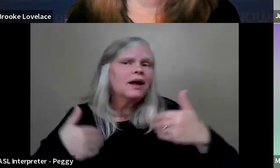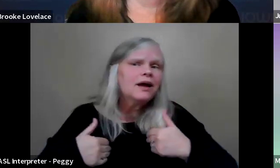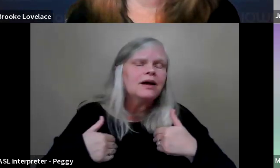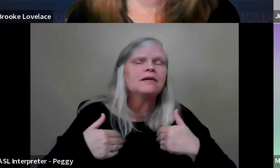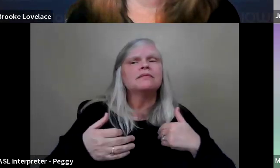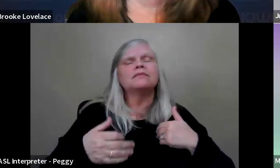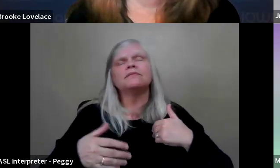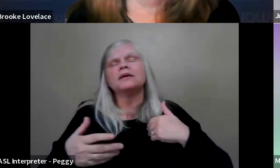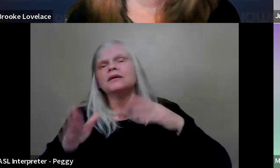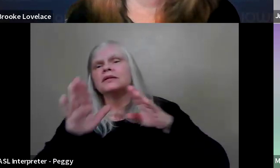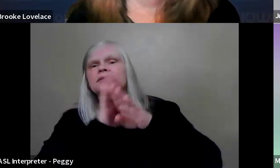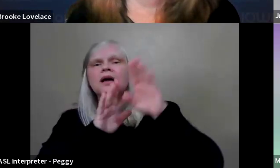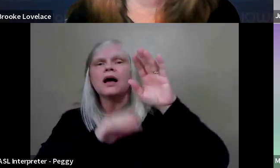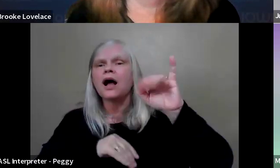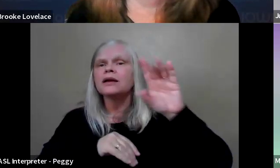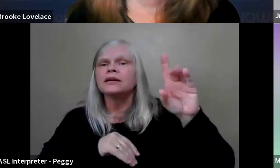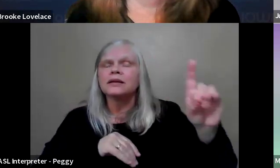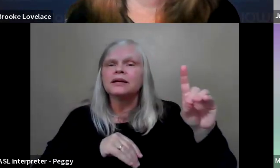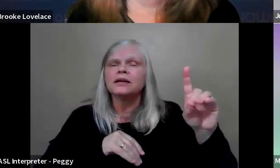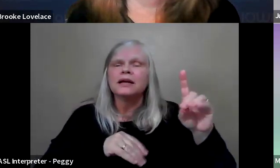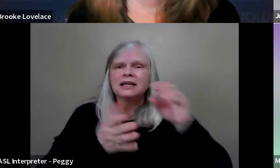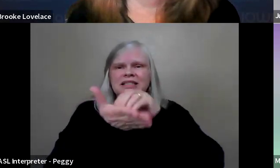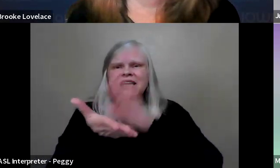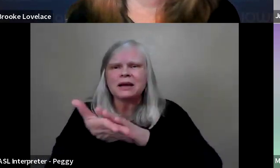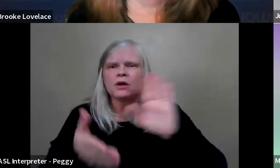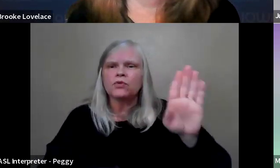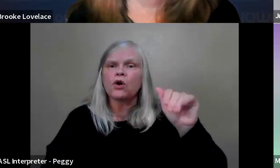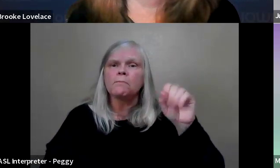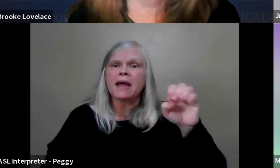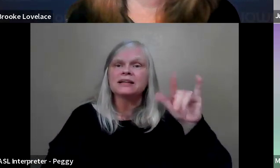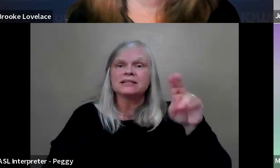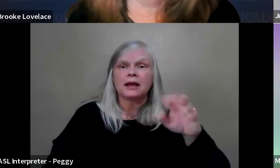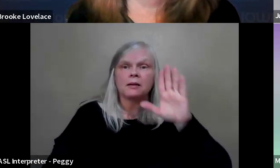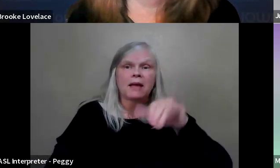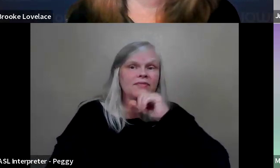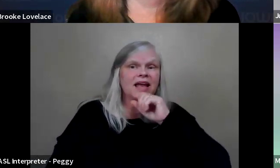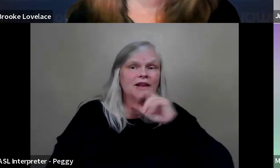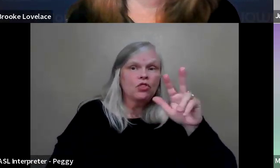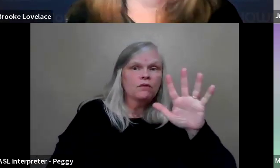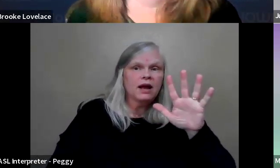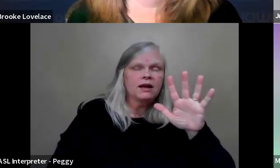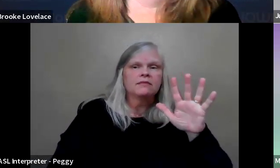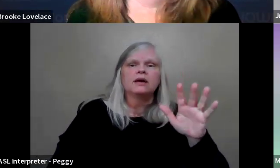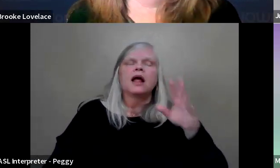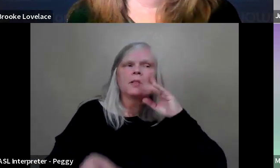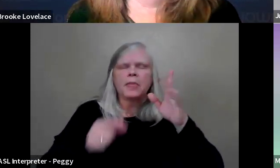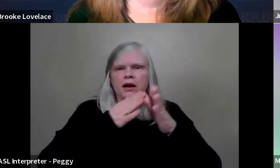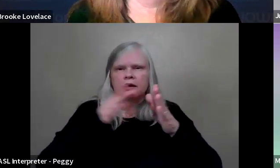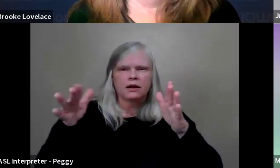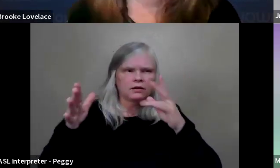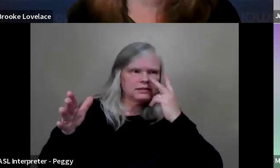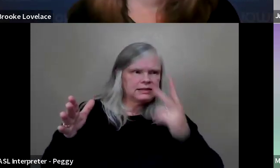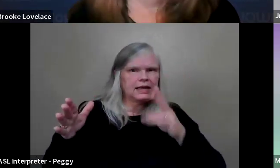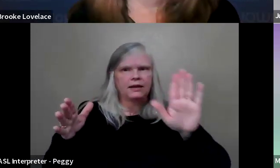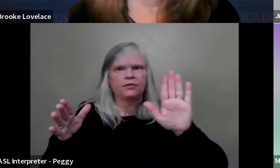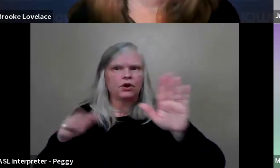developmental disabilities would be to document baseline functions by age 35 and continue to evaluate those to look for the